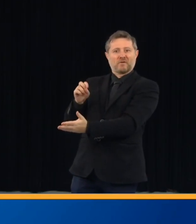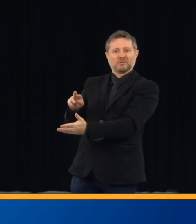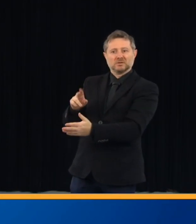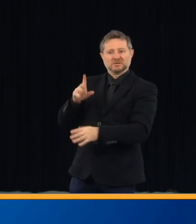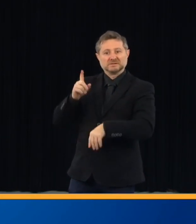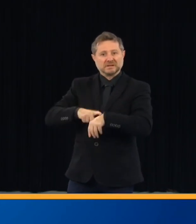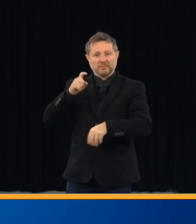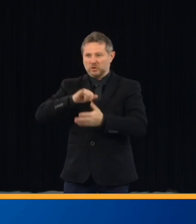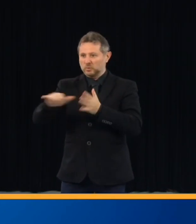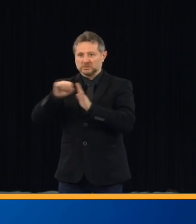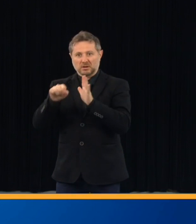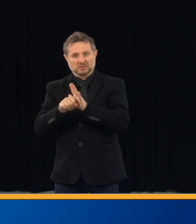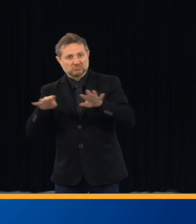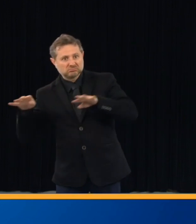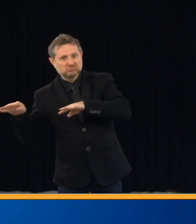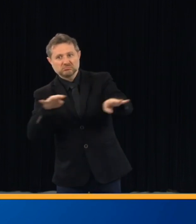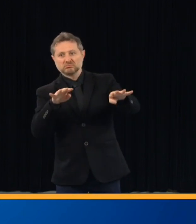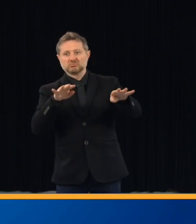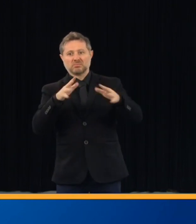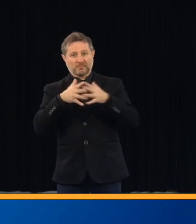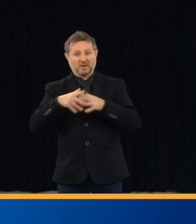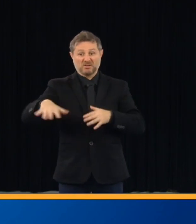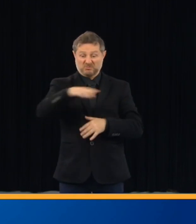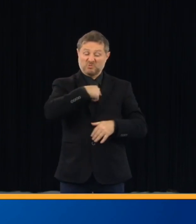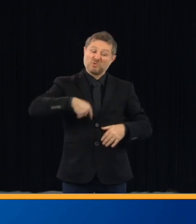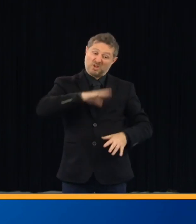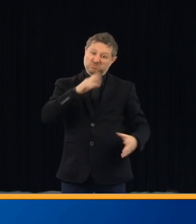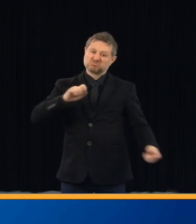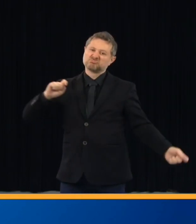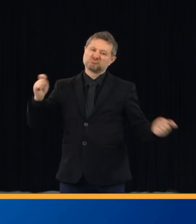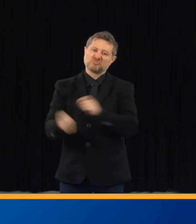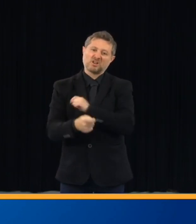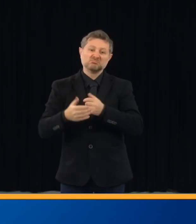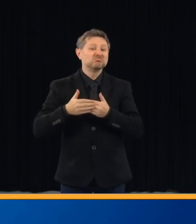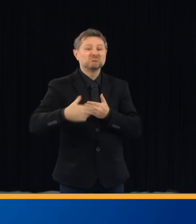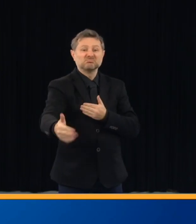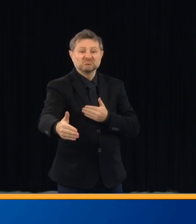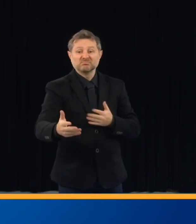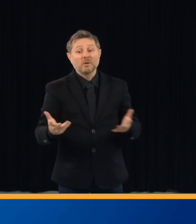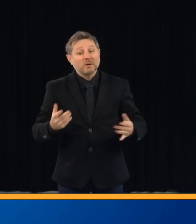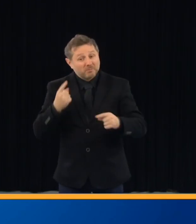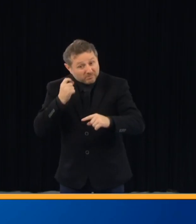country. I believe that. I also believe it's a moment where you really see what people are made of.